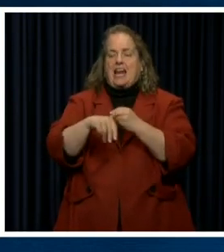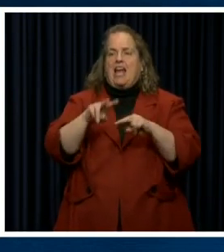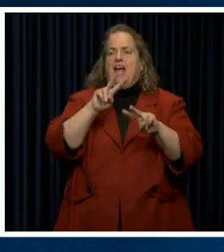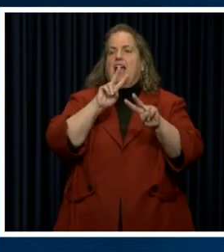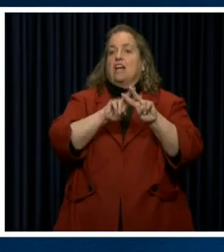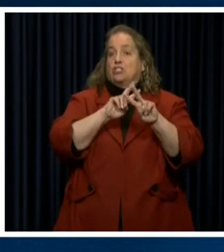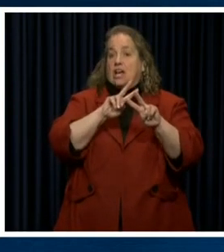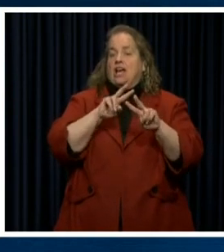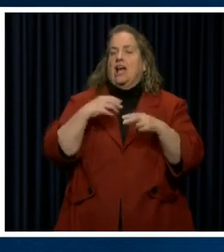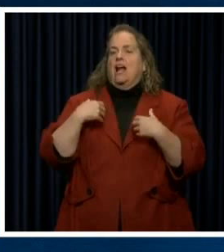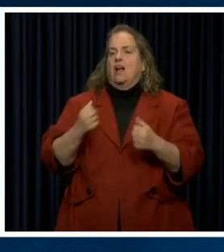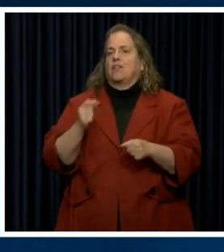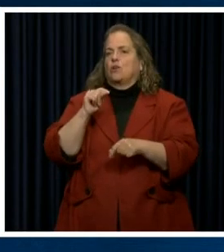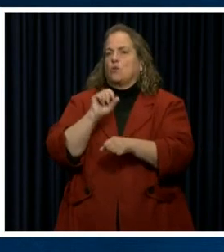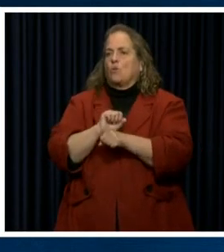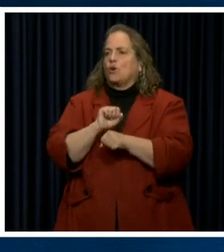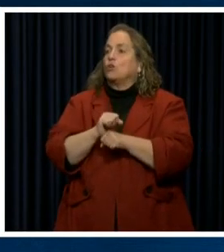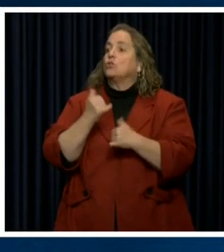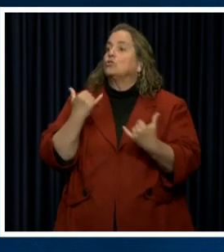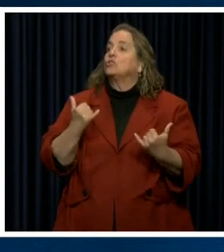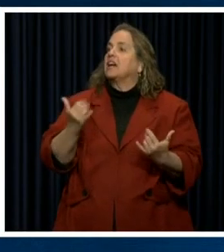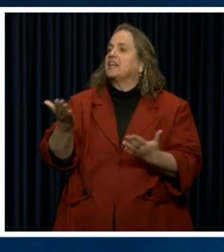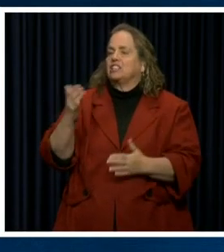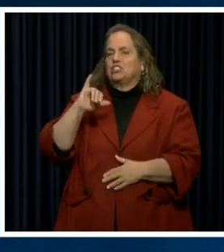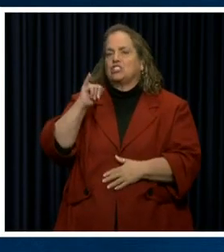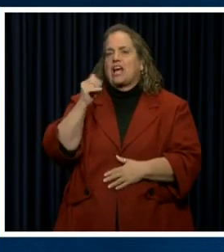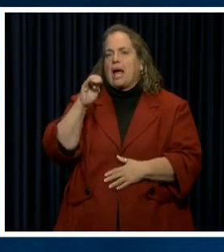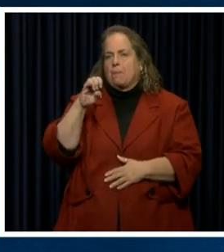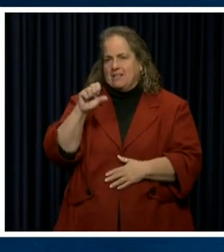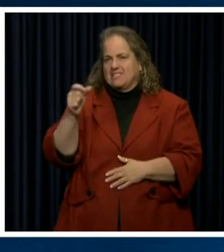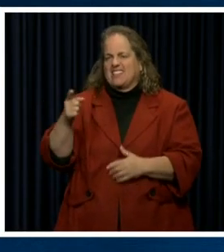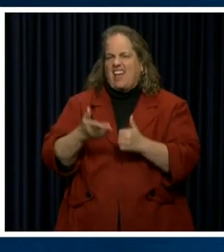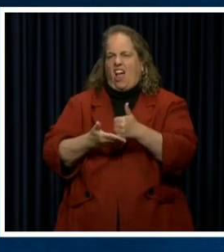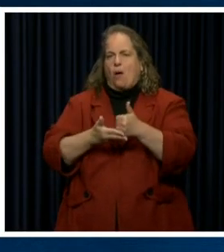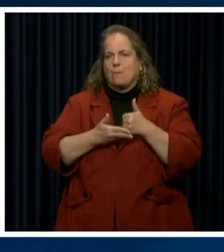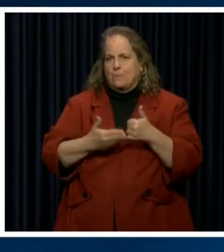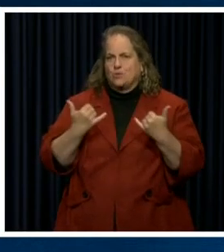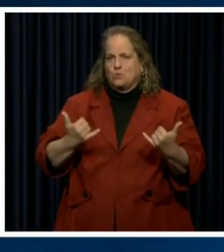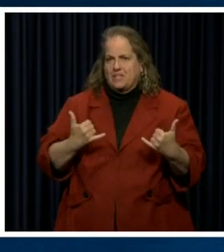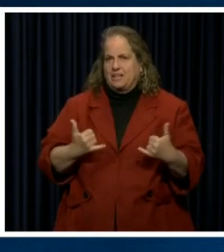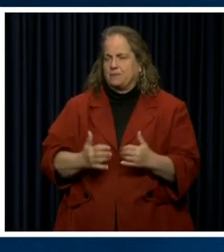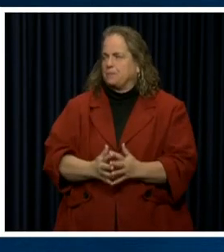let's see what we have today. James is helping us out today.